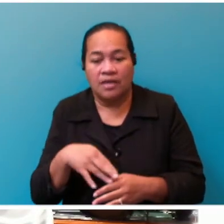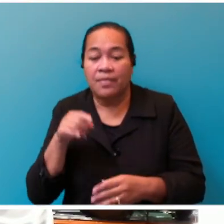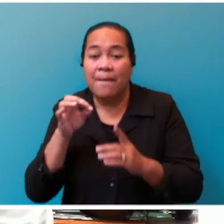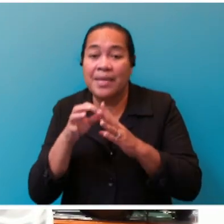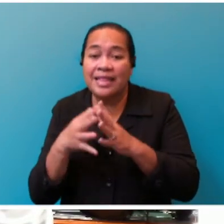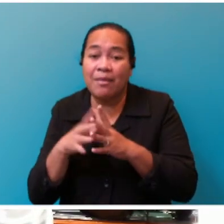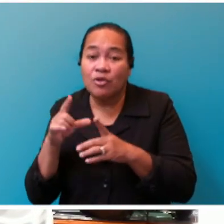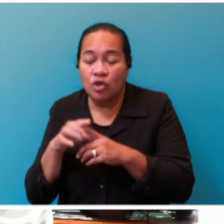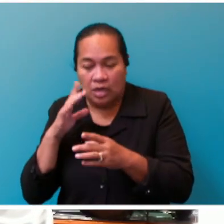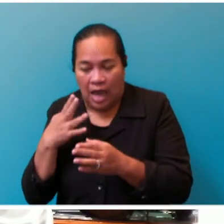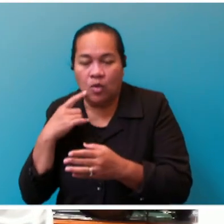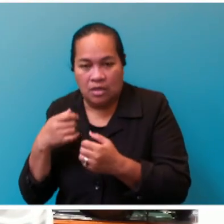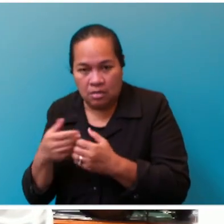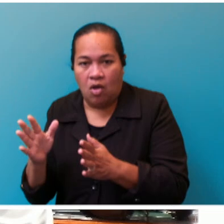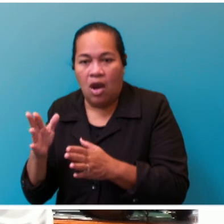is being reactivated.